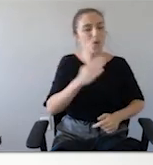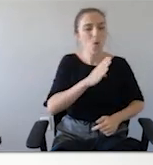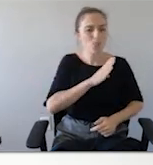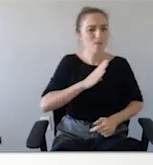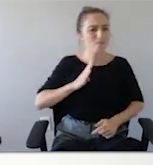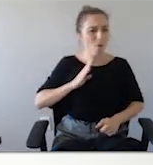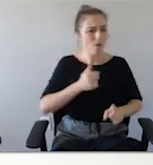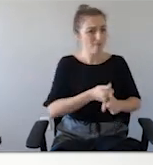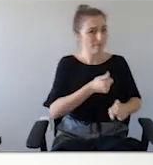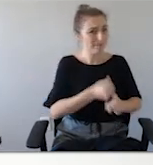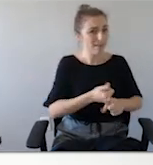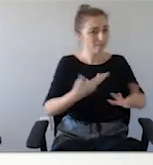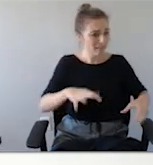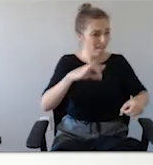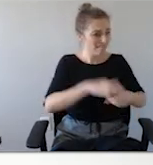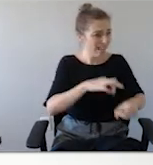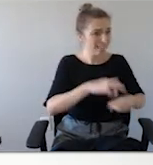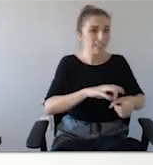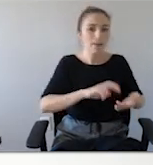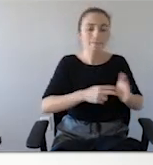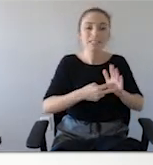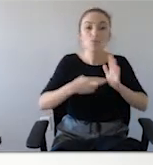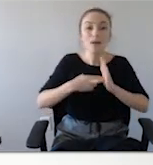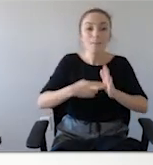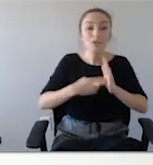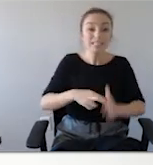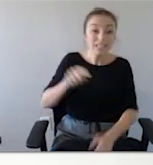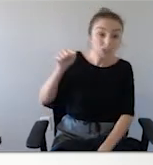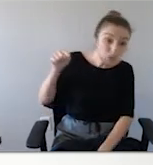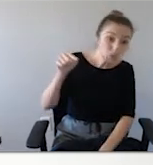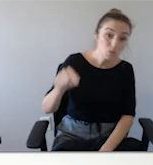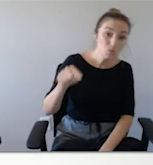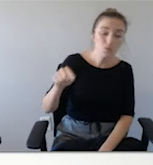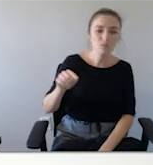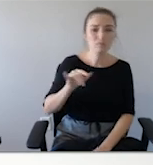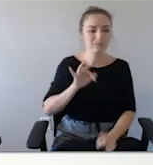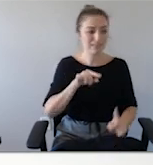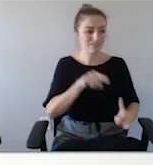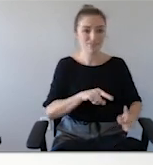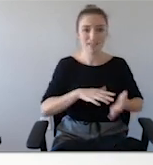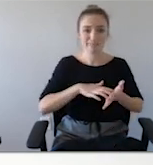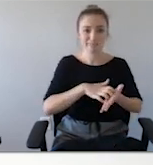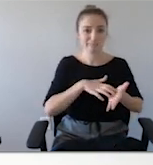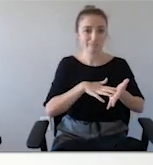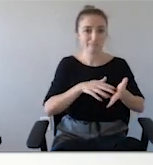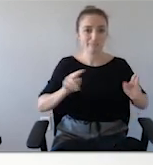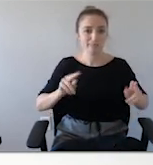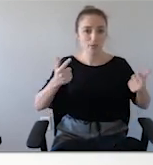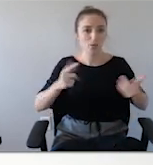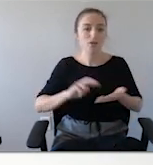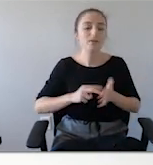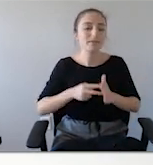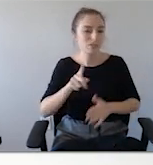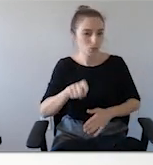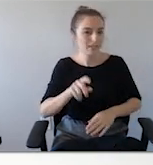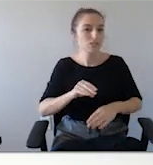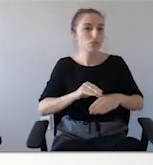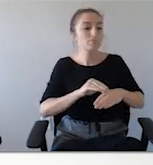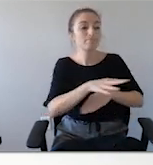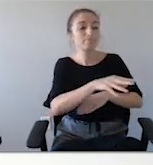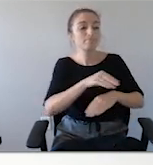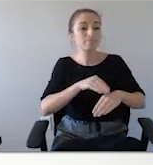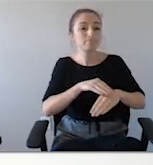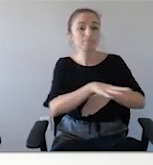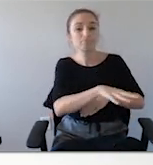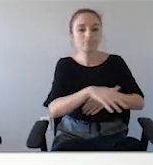that, you need to know how to influence them. So I have flyers for that program. It's free. And even like if this year is going to be